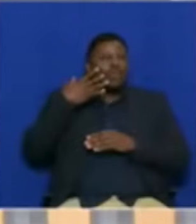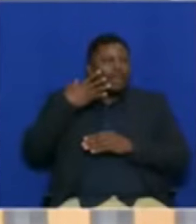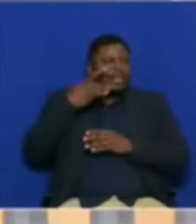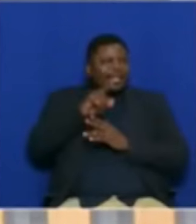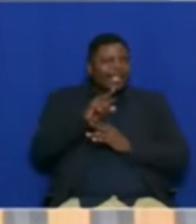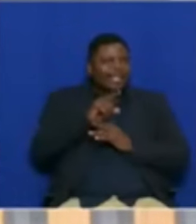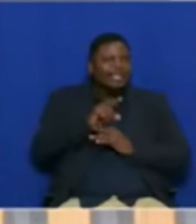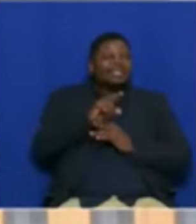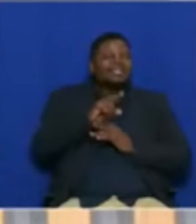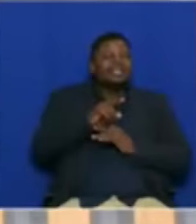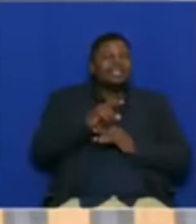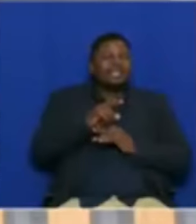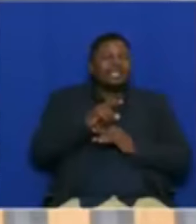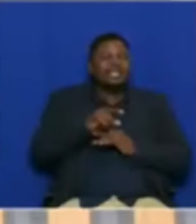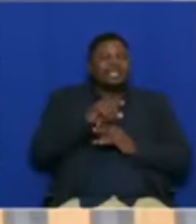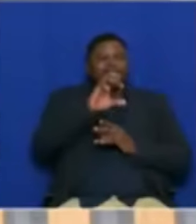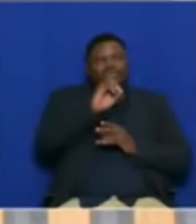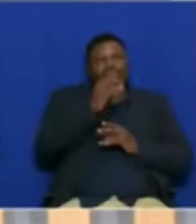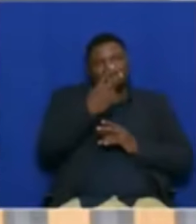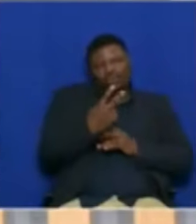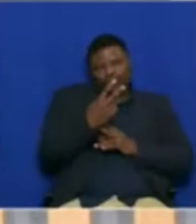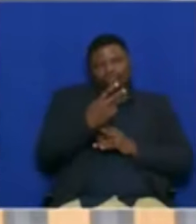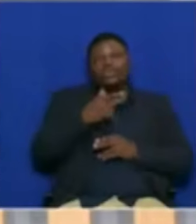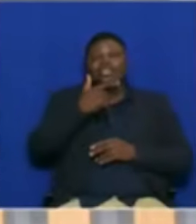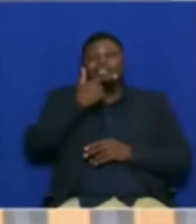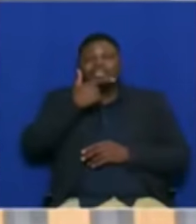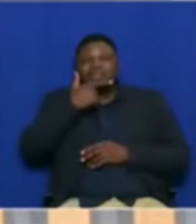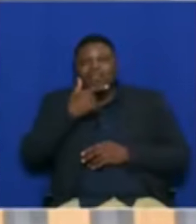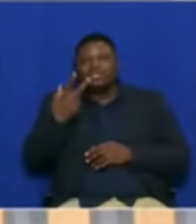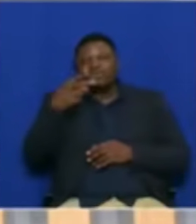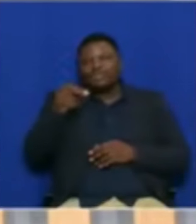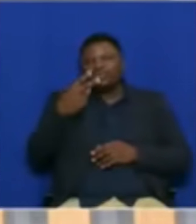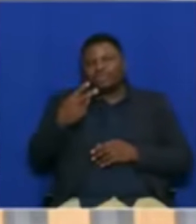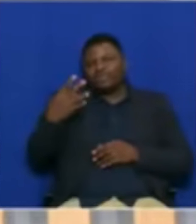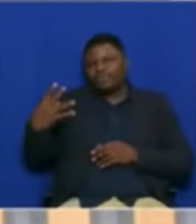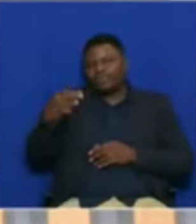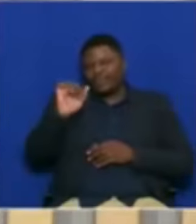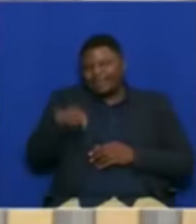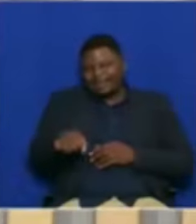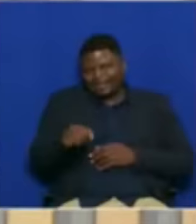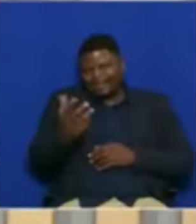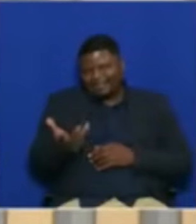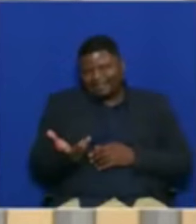When you look at the 2813, when it was authorized,